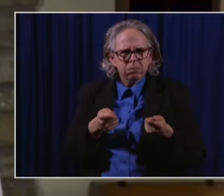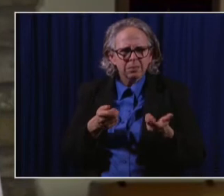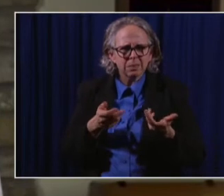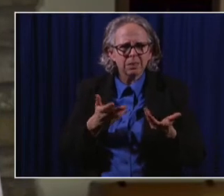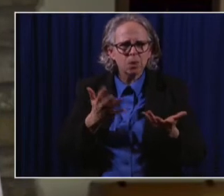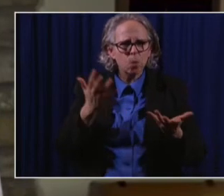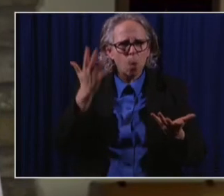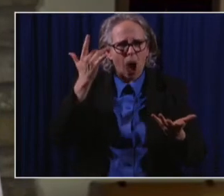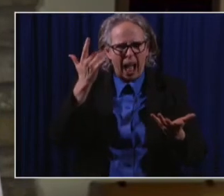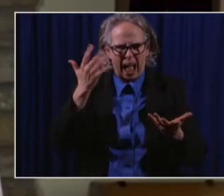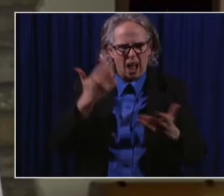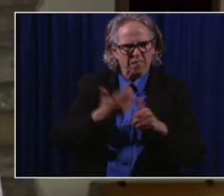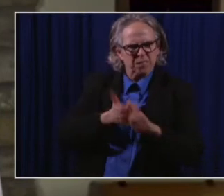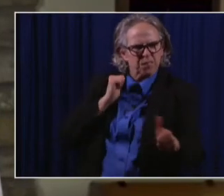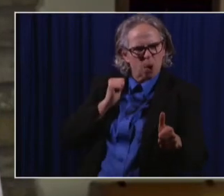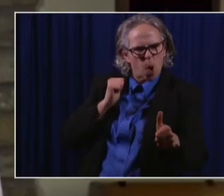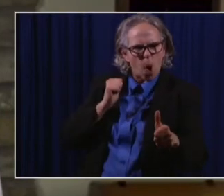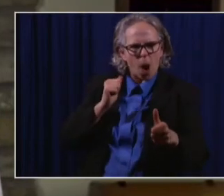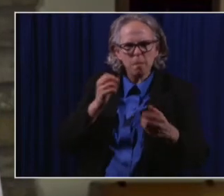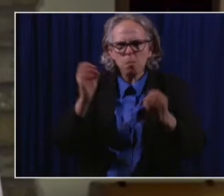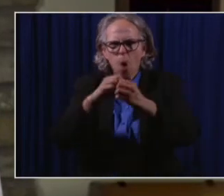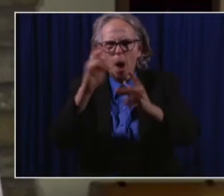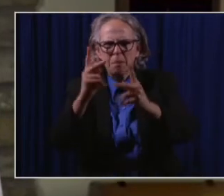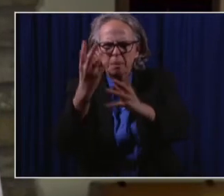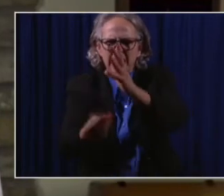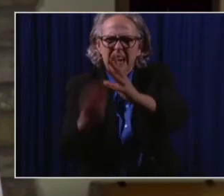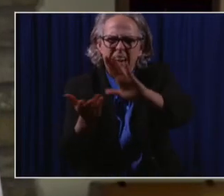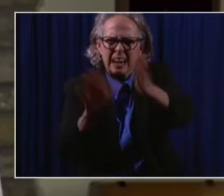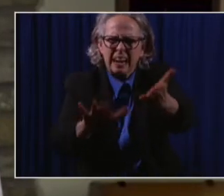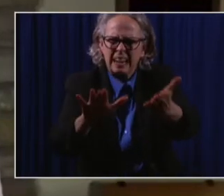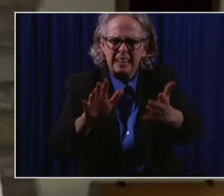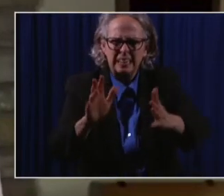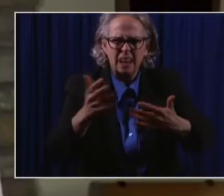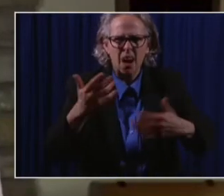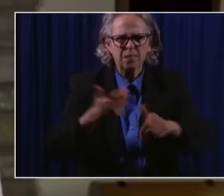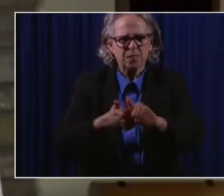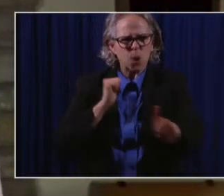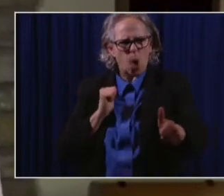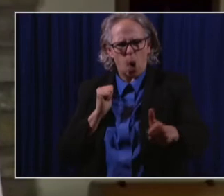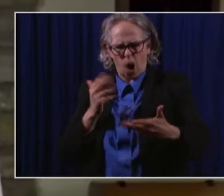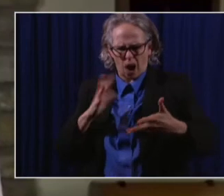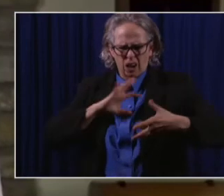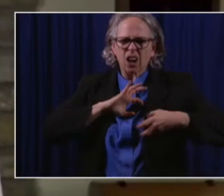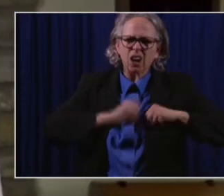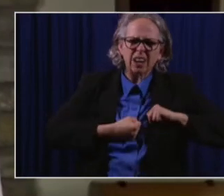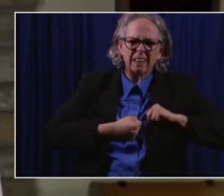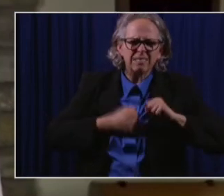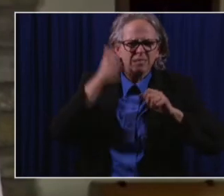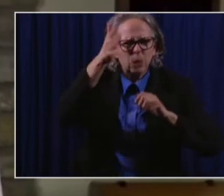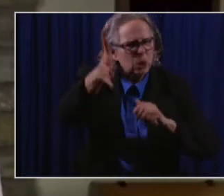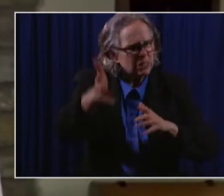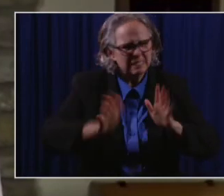losing a lot more people than we should be losing. But we've got to do the basic things.